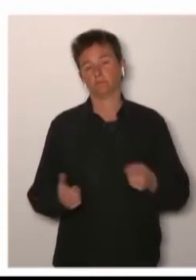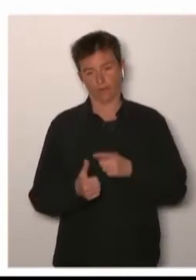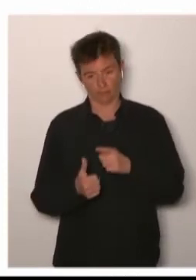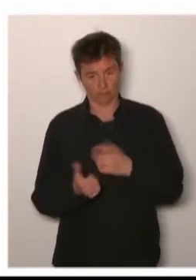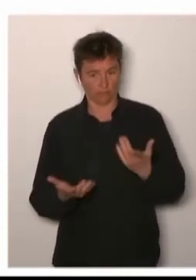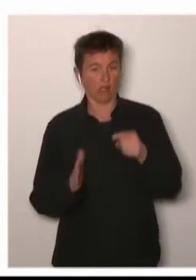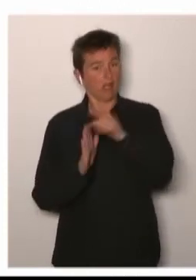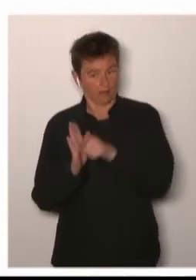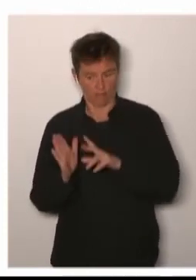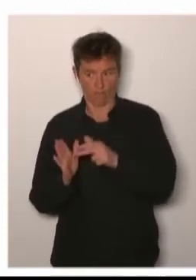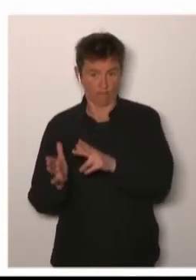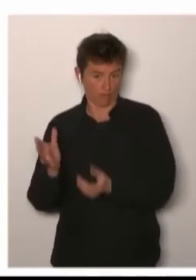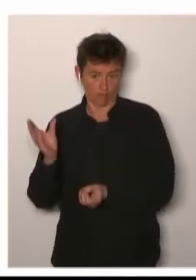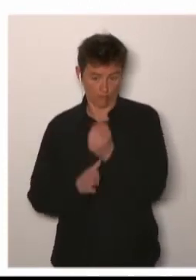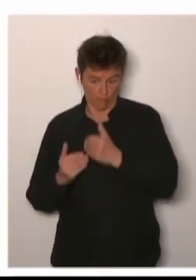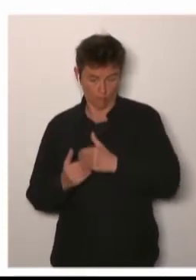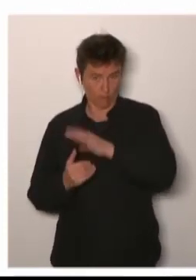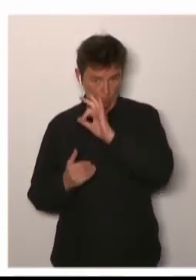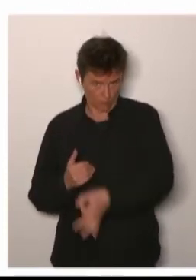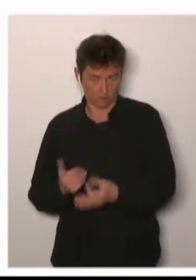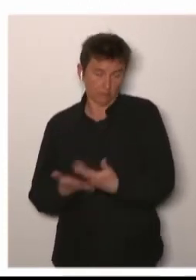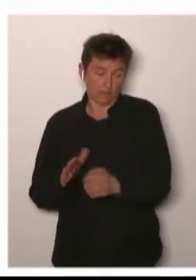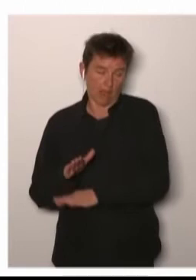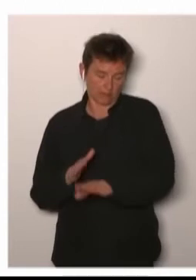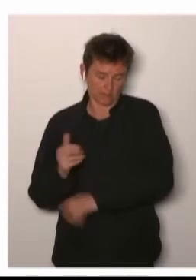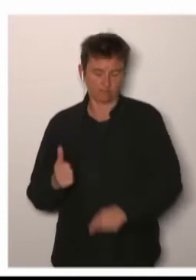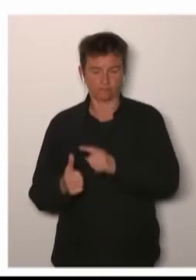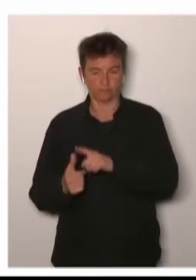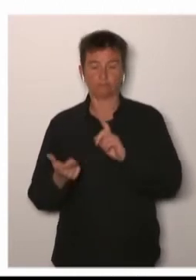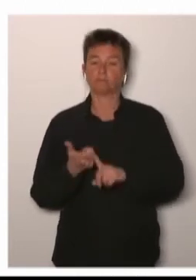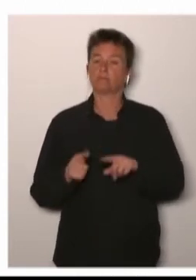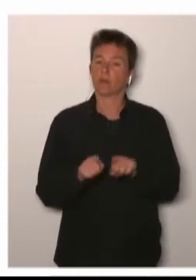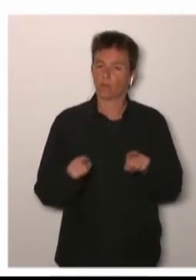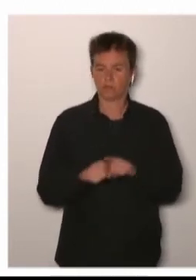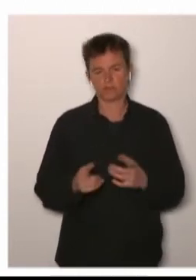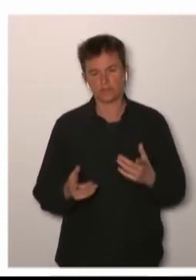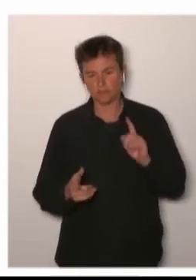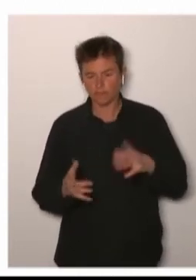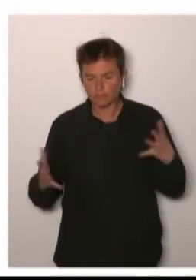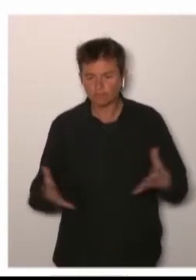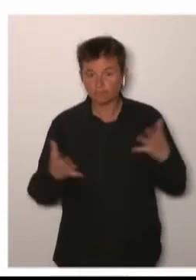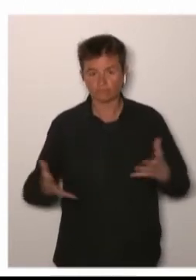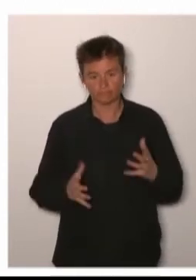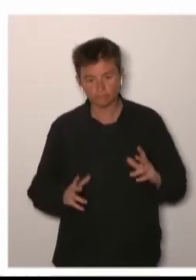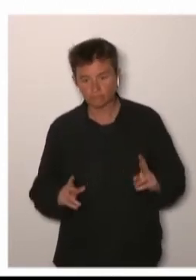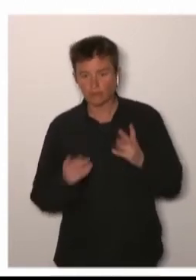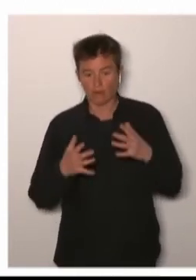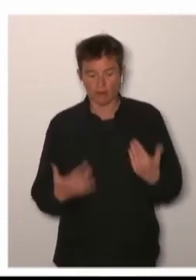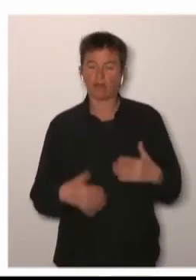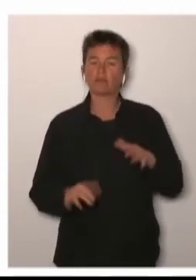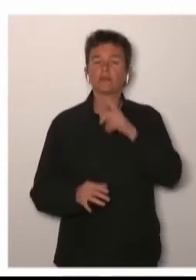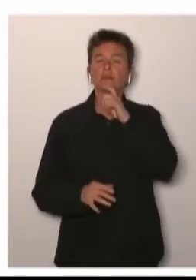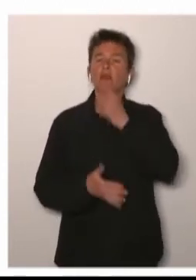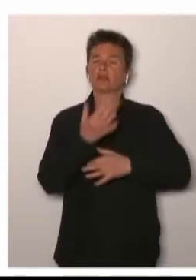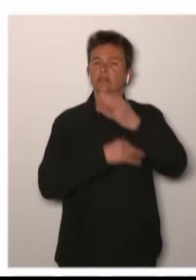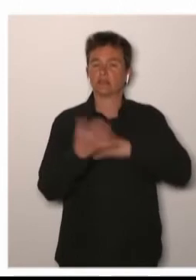coming. There's also a lot of dynamic ongoing, as you said, but it's also a time of new challenges. And